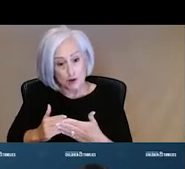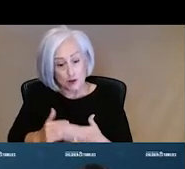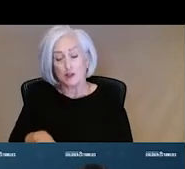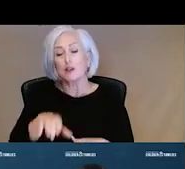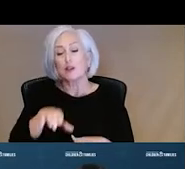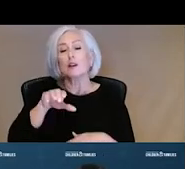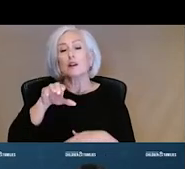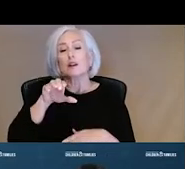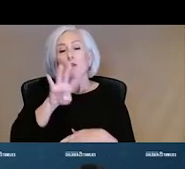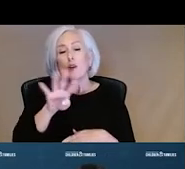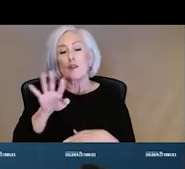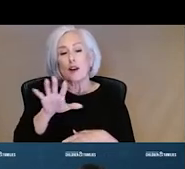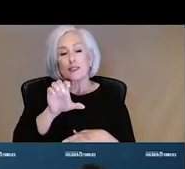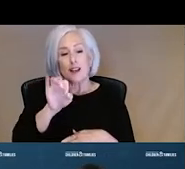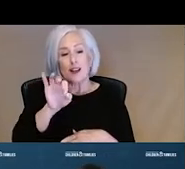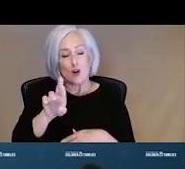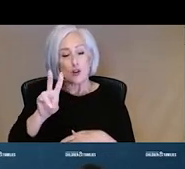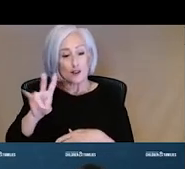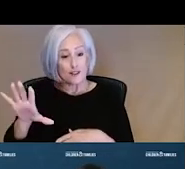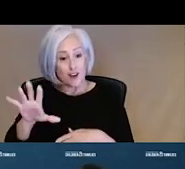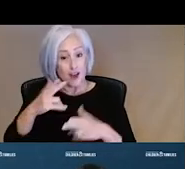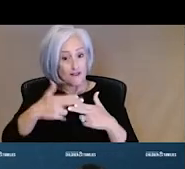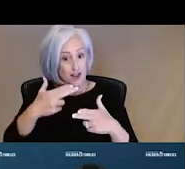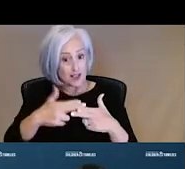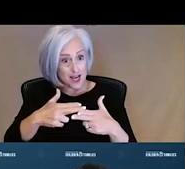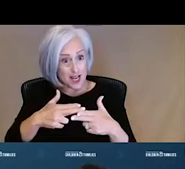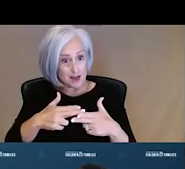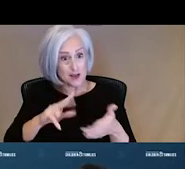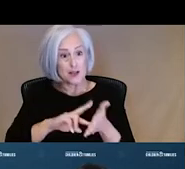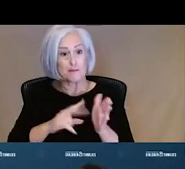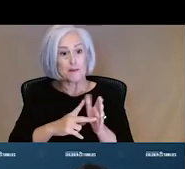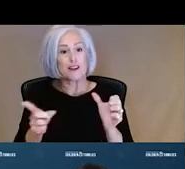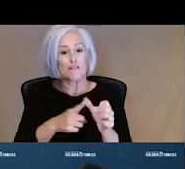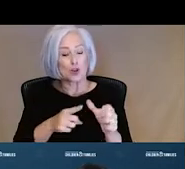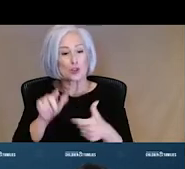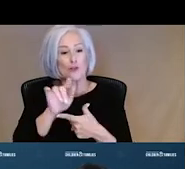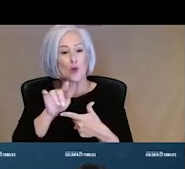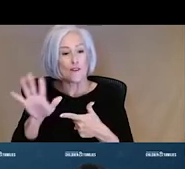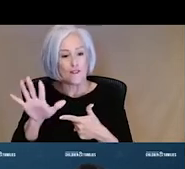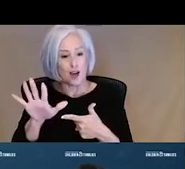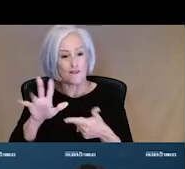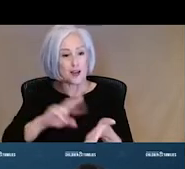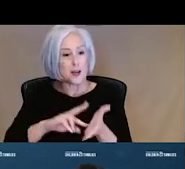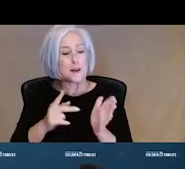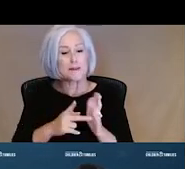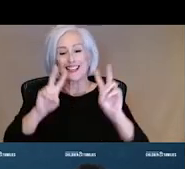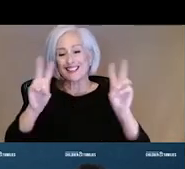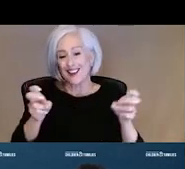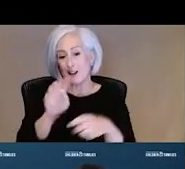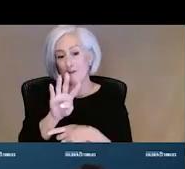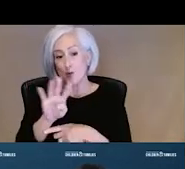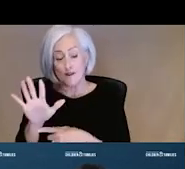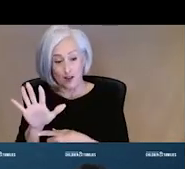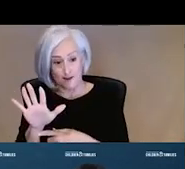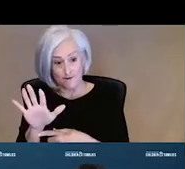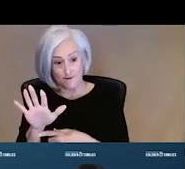Part 75 name refers to first 45. That's short for Title 45,